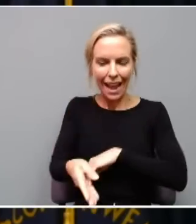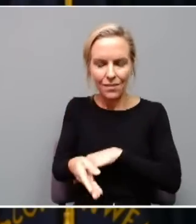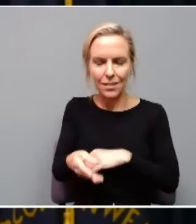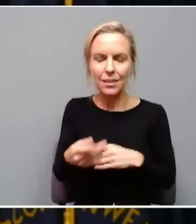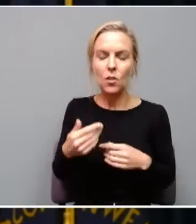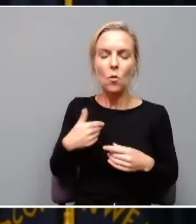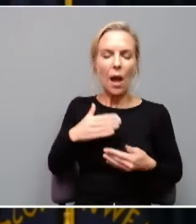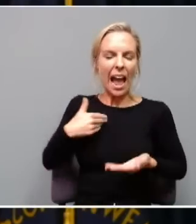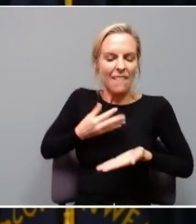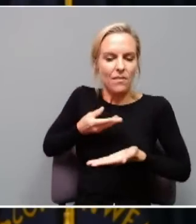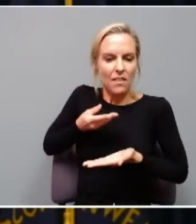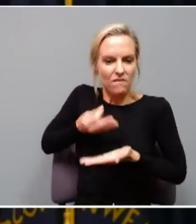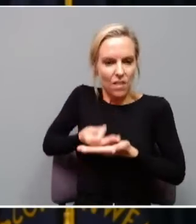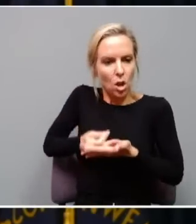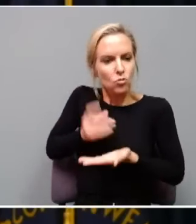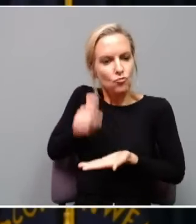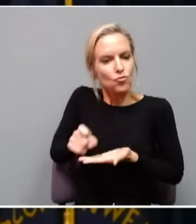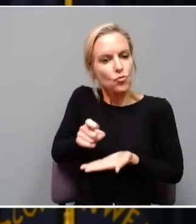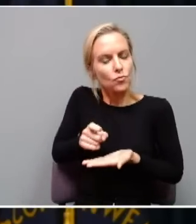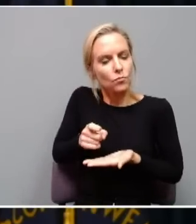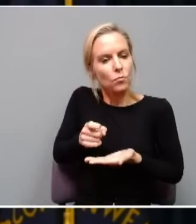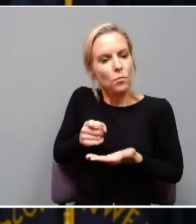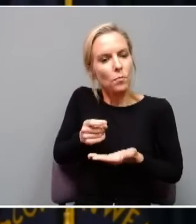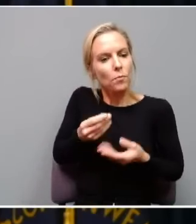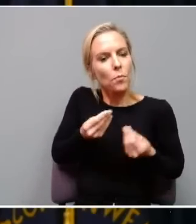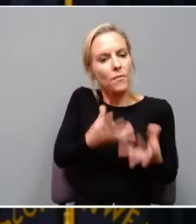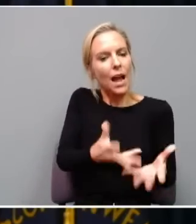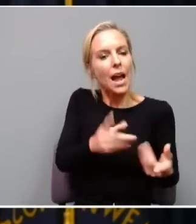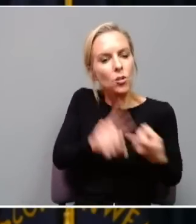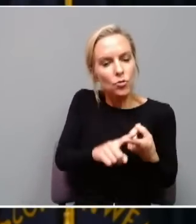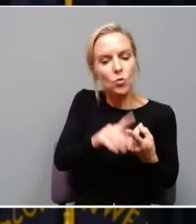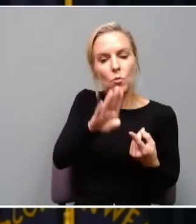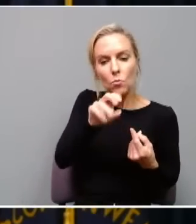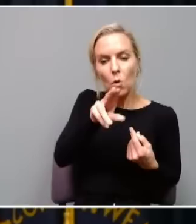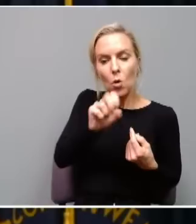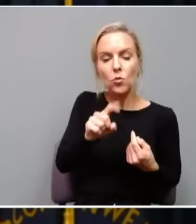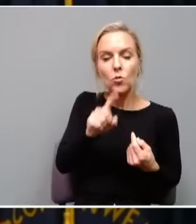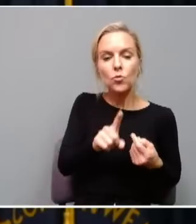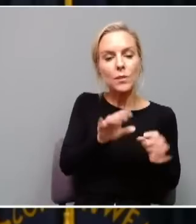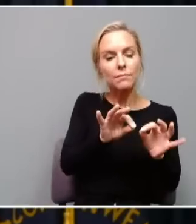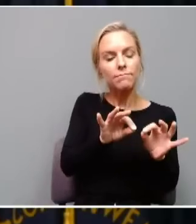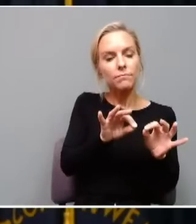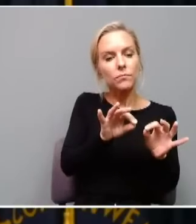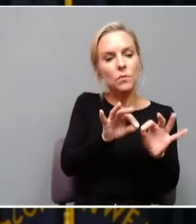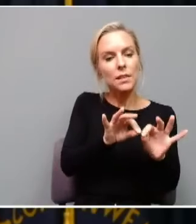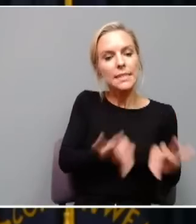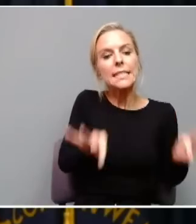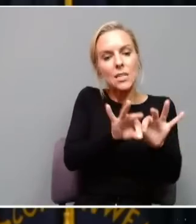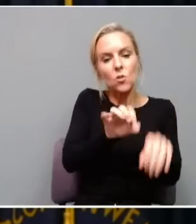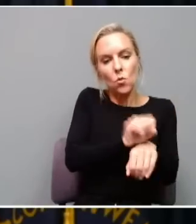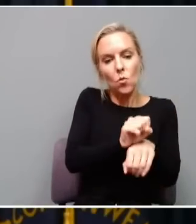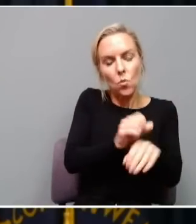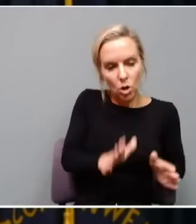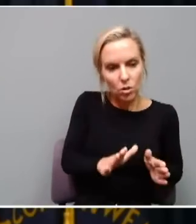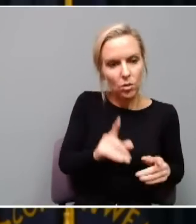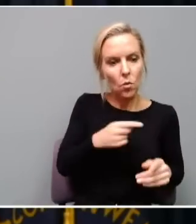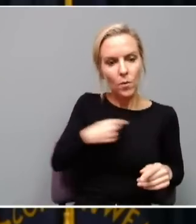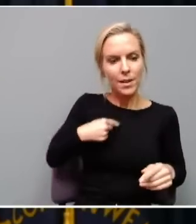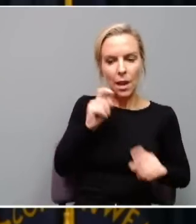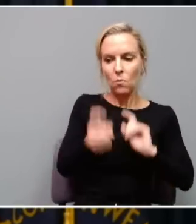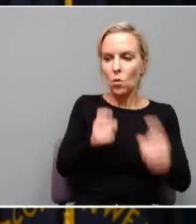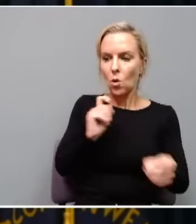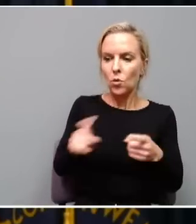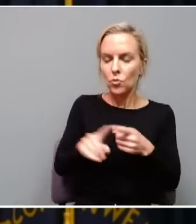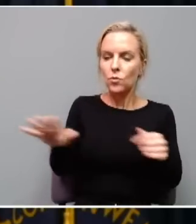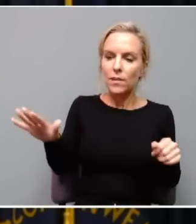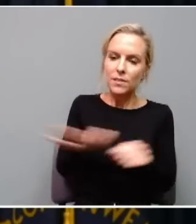think we should be providing bonuses to essential workers when we can appropriate them that have worked throughout the entire pandemic. In other words, we